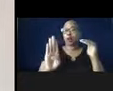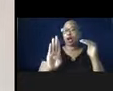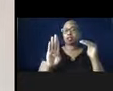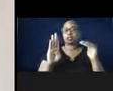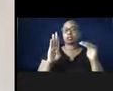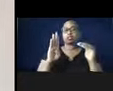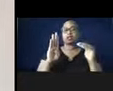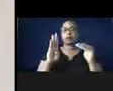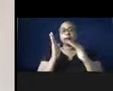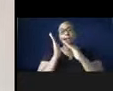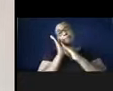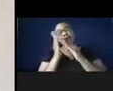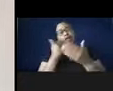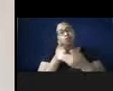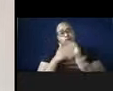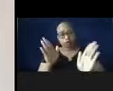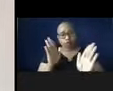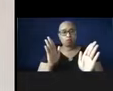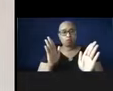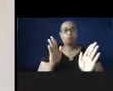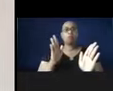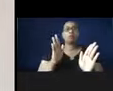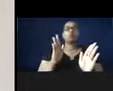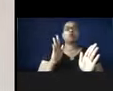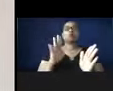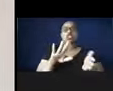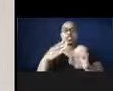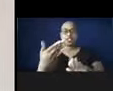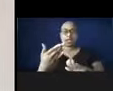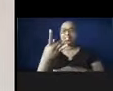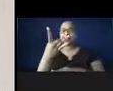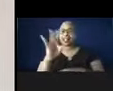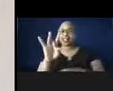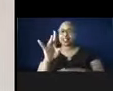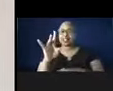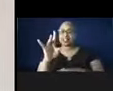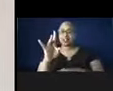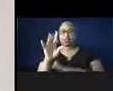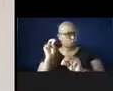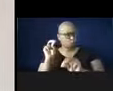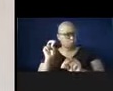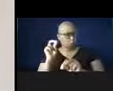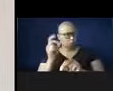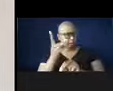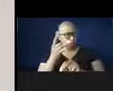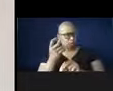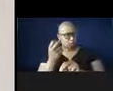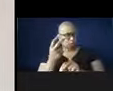dies in 1812, 1812, sorry about that. No,